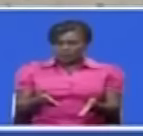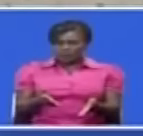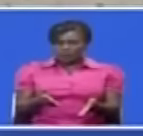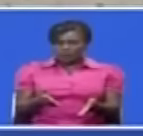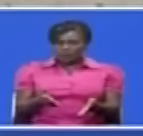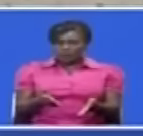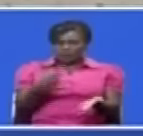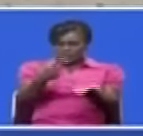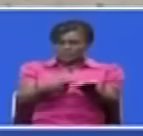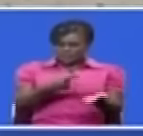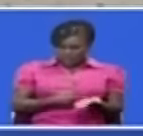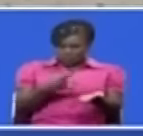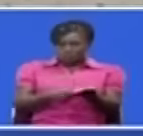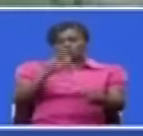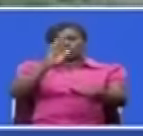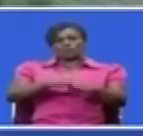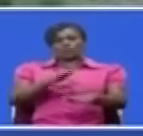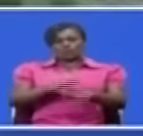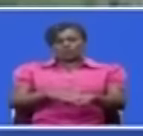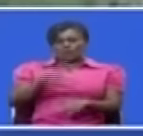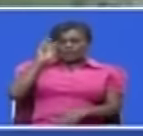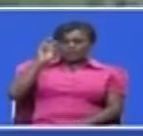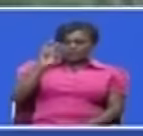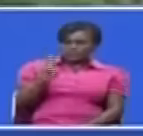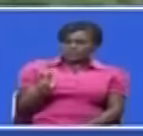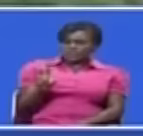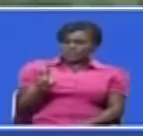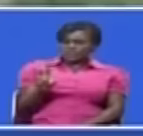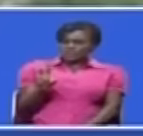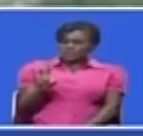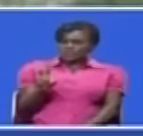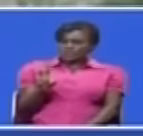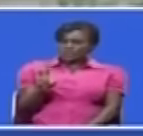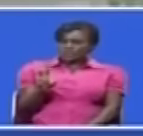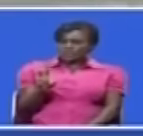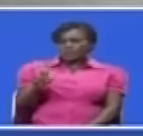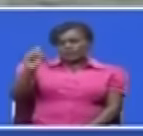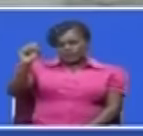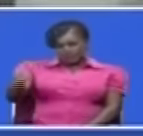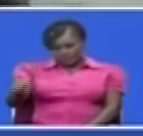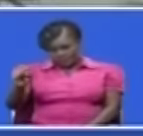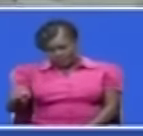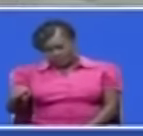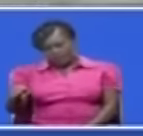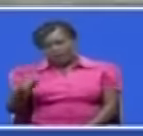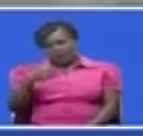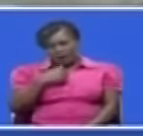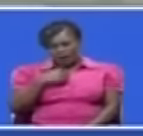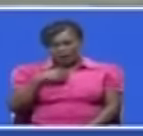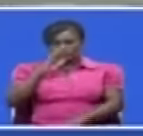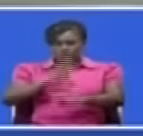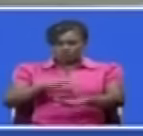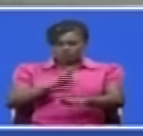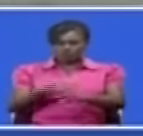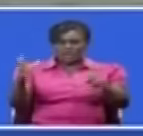let's have that discussion, is to look at this from an angle where, yes, we have made good